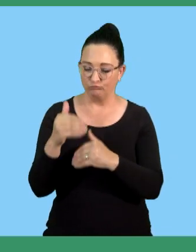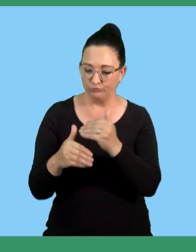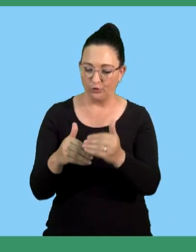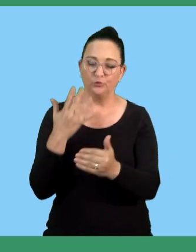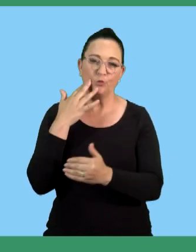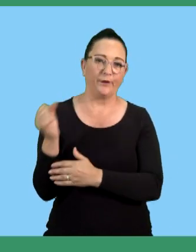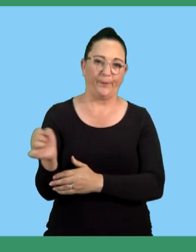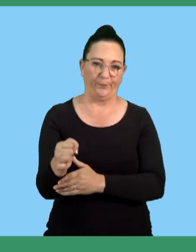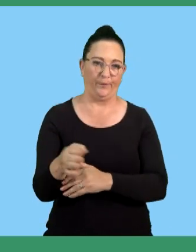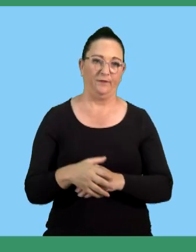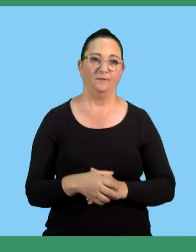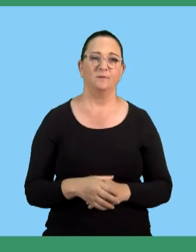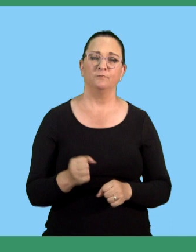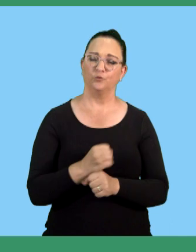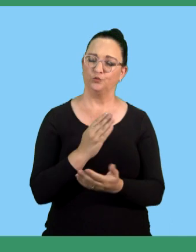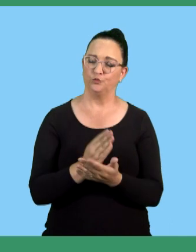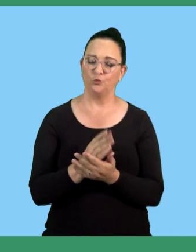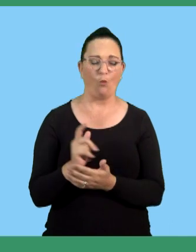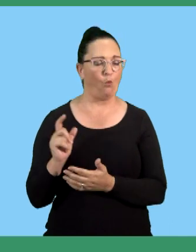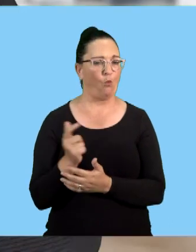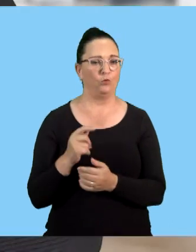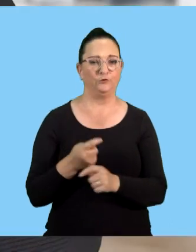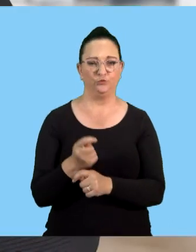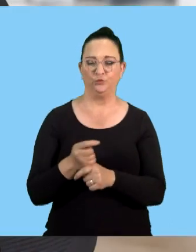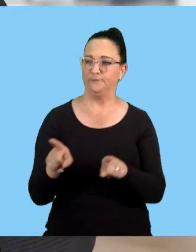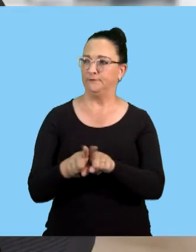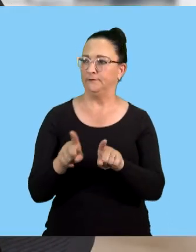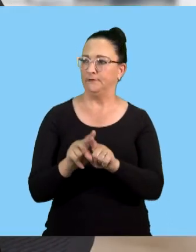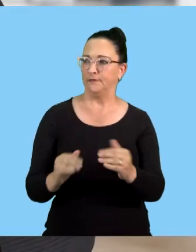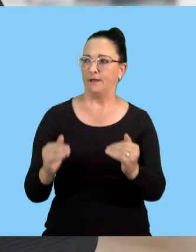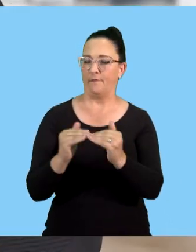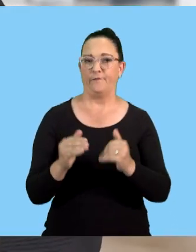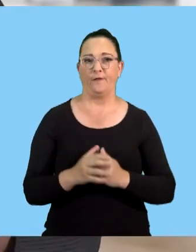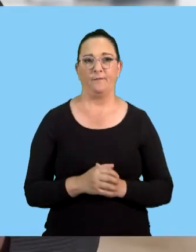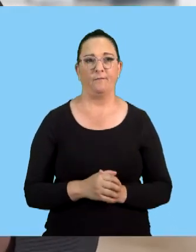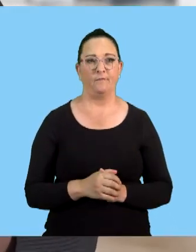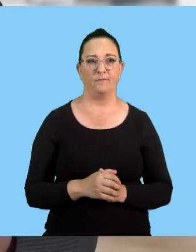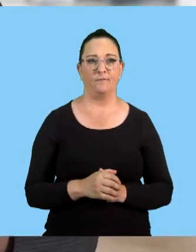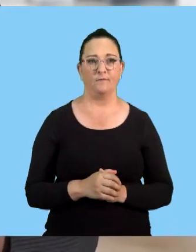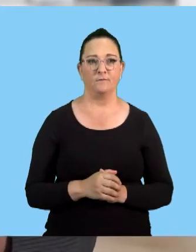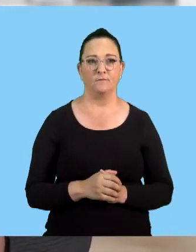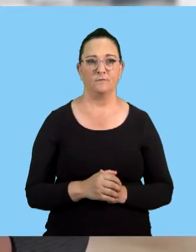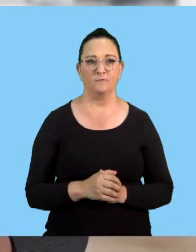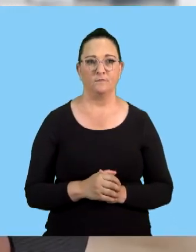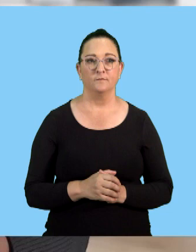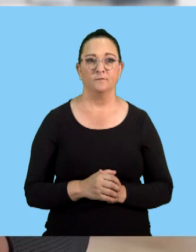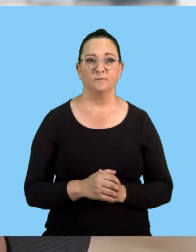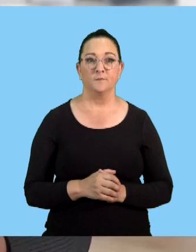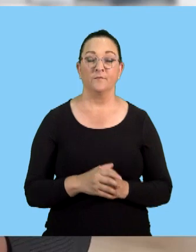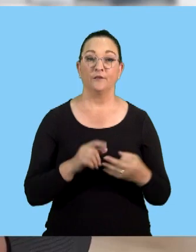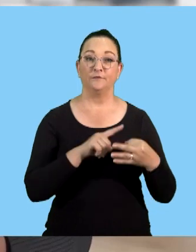in the process of employing. So we want to ensure that everybody is treated equally, be it through payment or